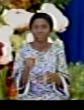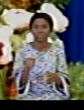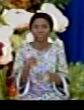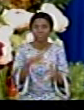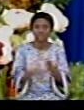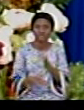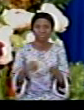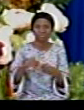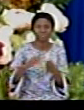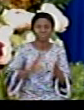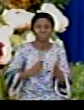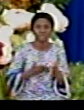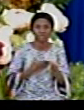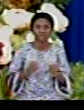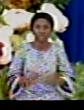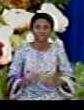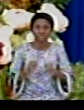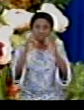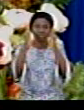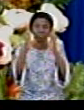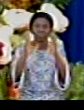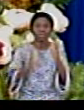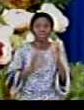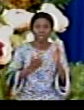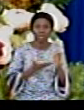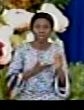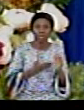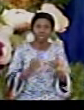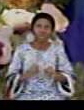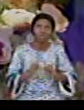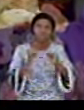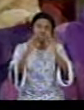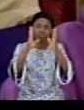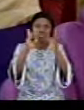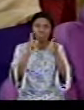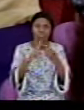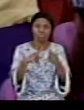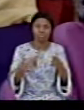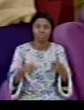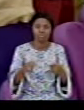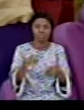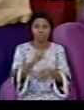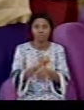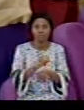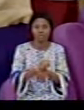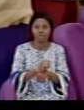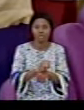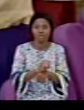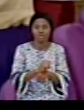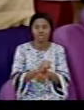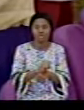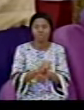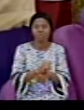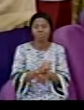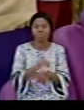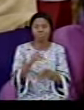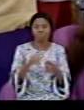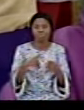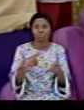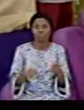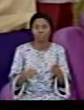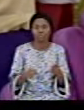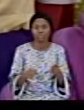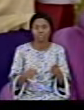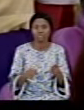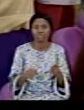our commitment to the global crusade. should be higher now than what it was when